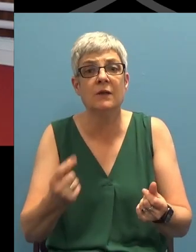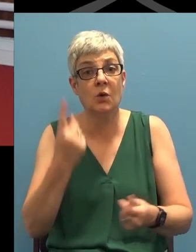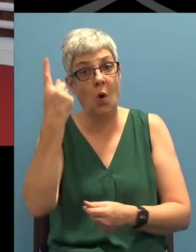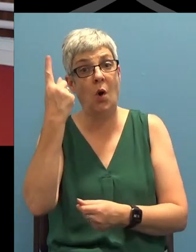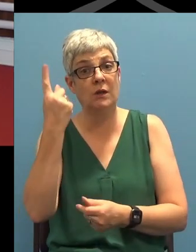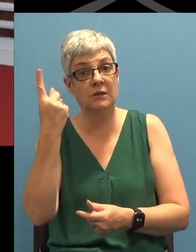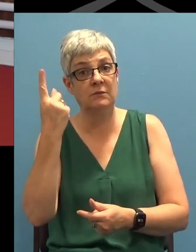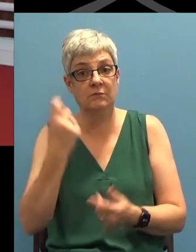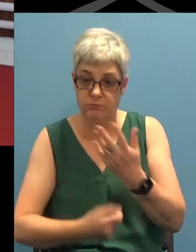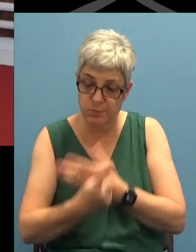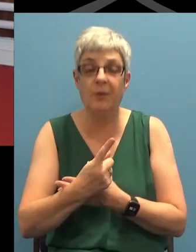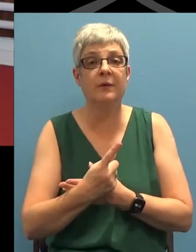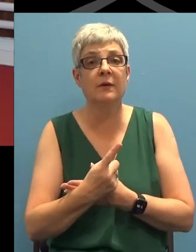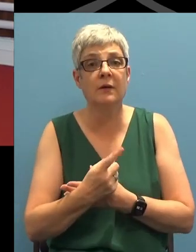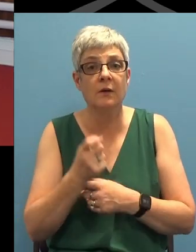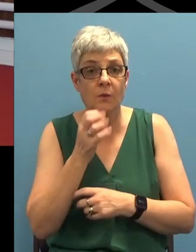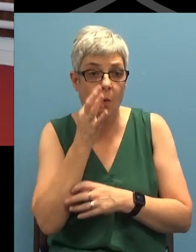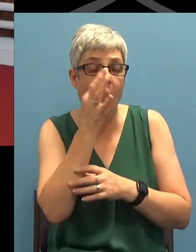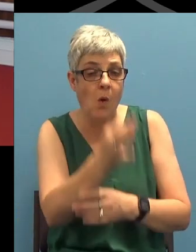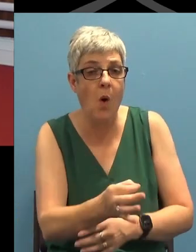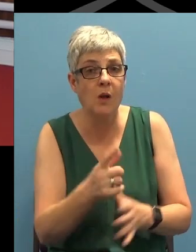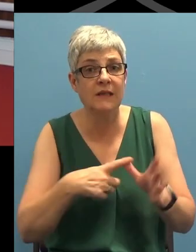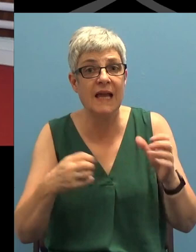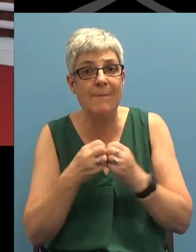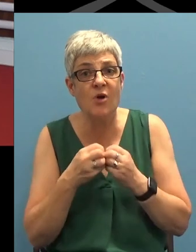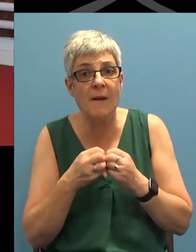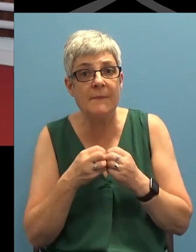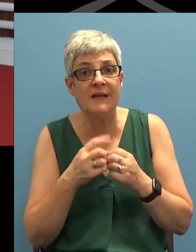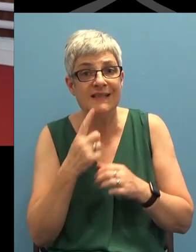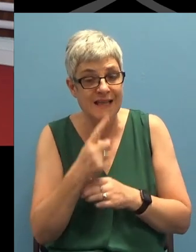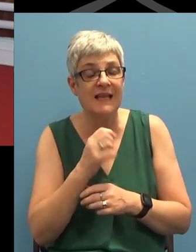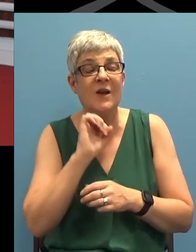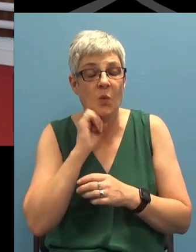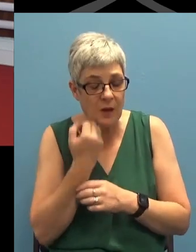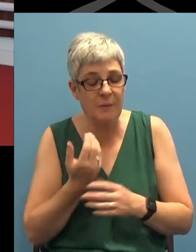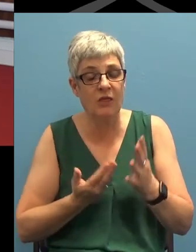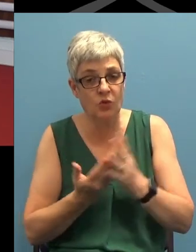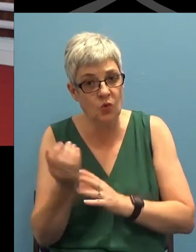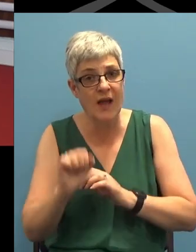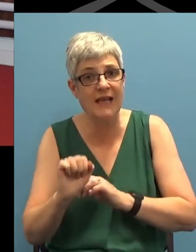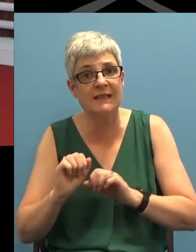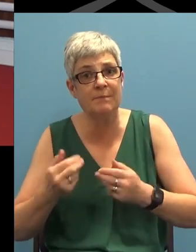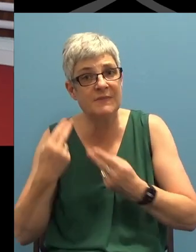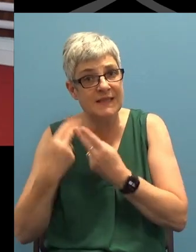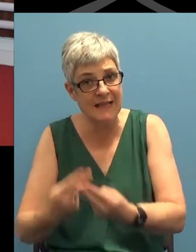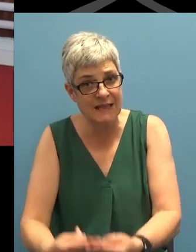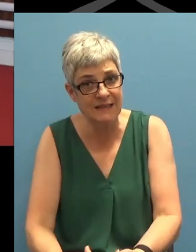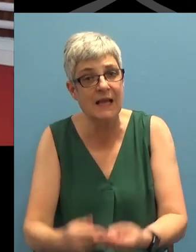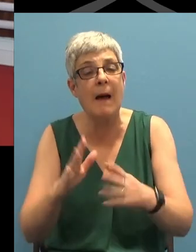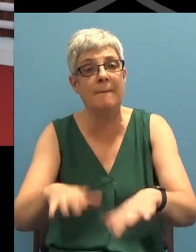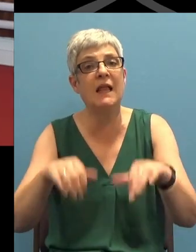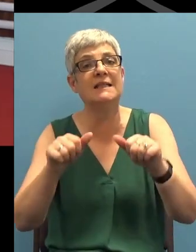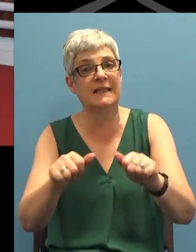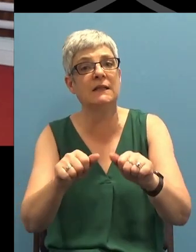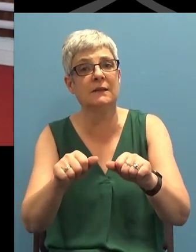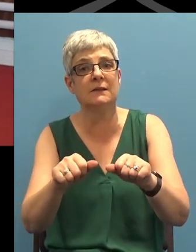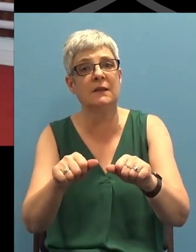stepped in. God called Abraham and said that he was going to be through his seed a blessing to nations.